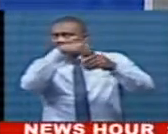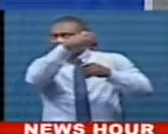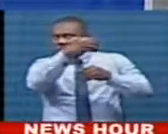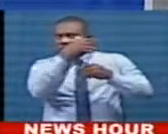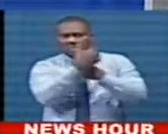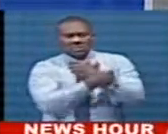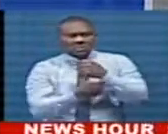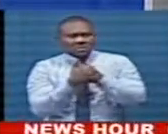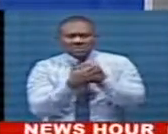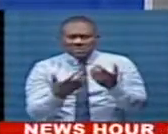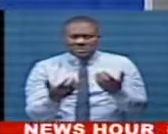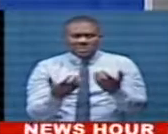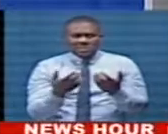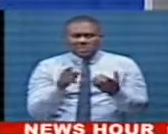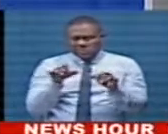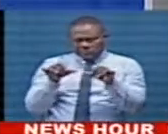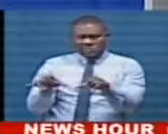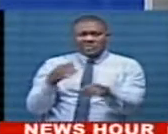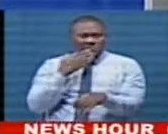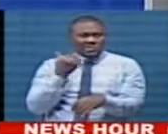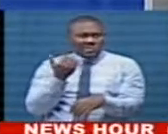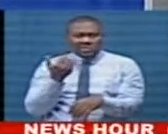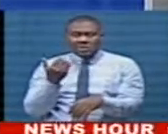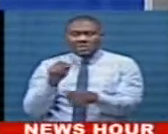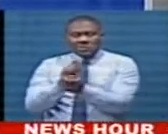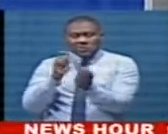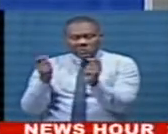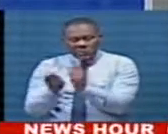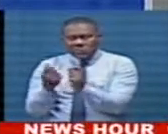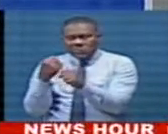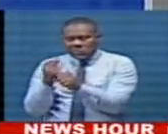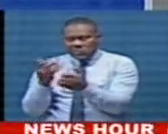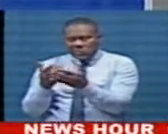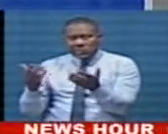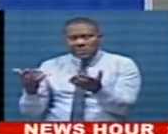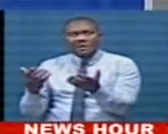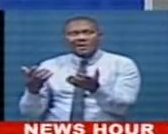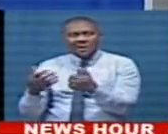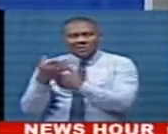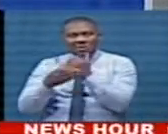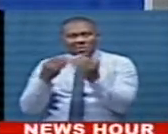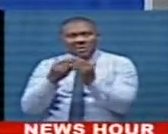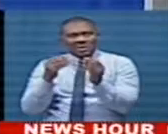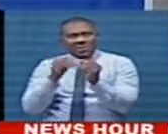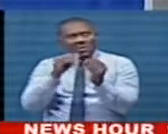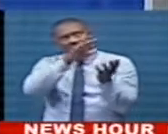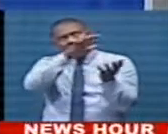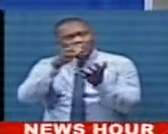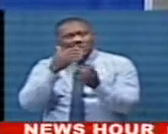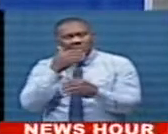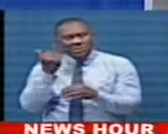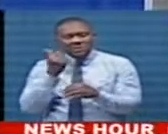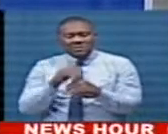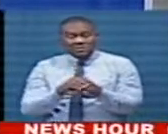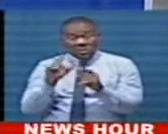this will encourage the value addition of cashew nuts before exporting, which will in turn generate more foreign exchange for the country. A majority